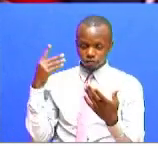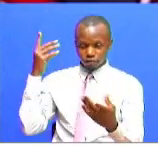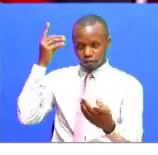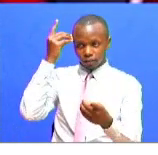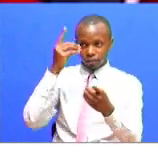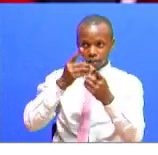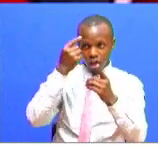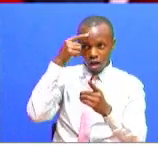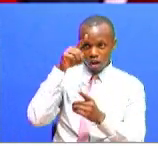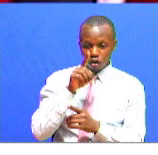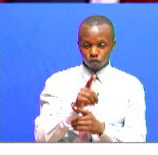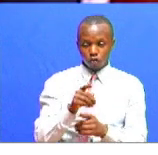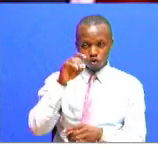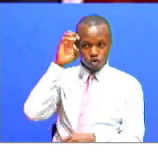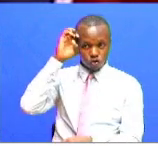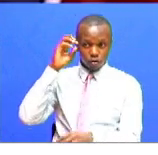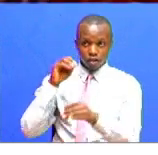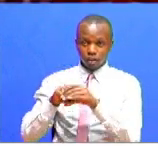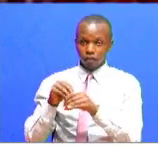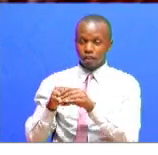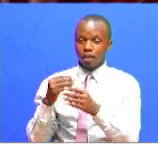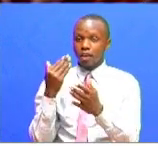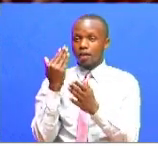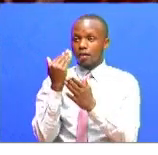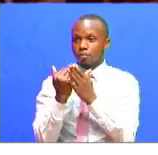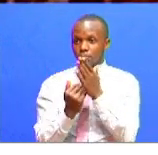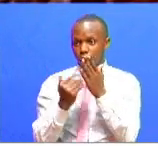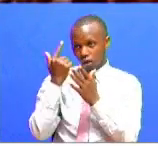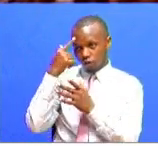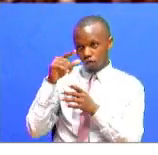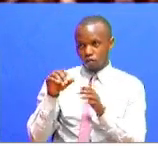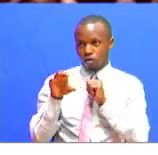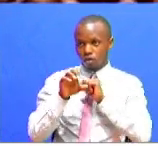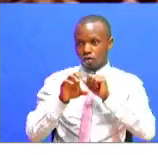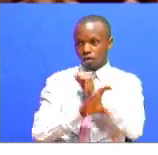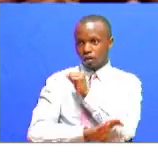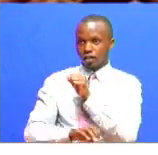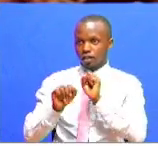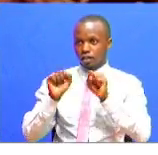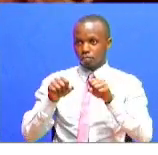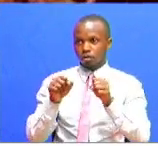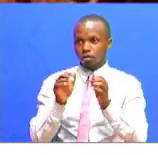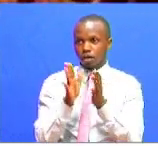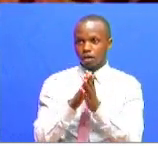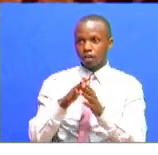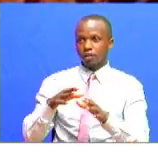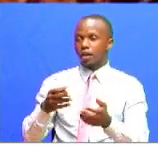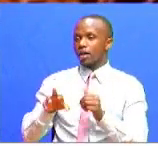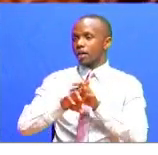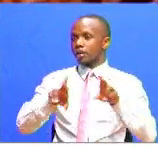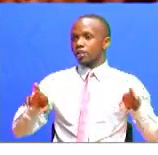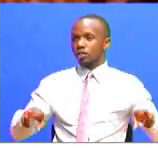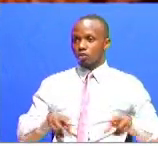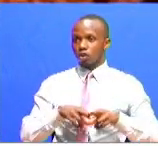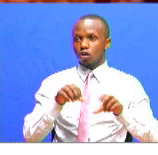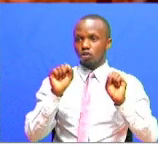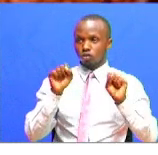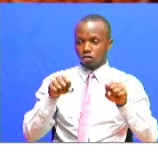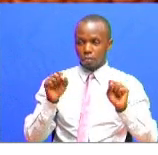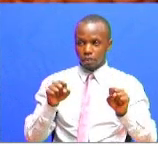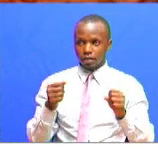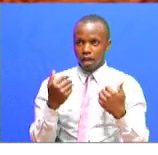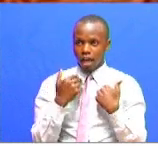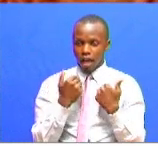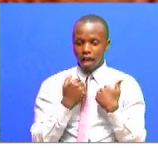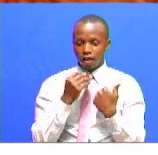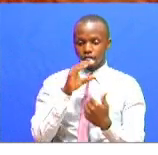European investment, highlighting the country's economic potential and regional stability. The event highlights Cairo's role